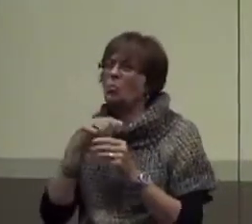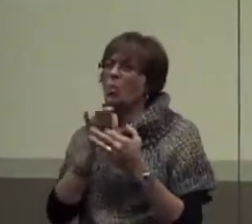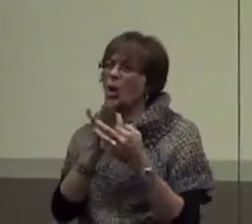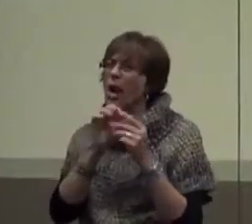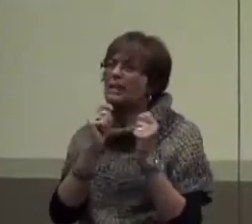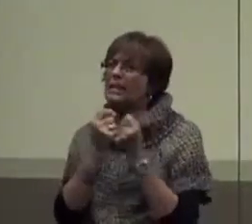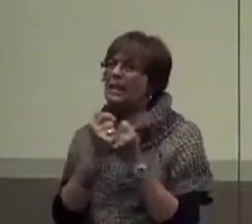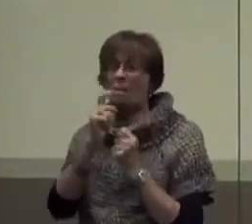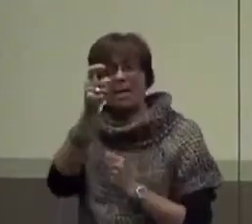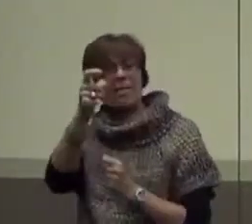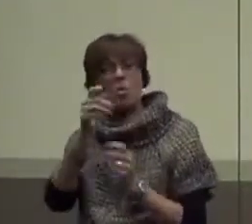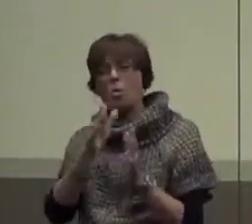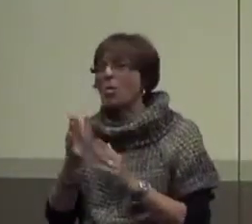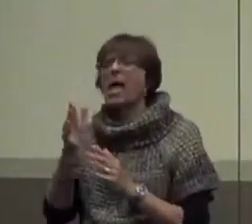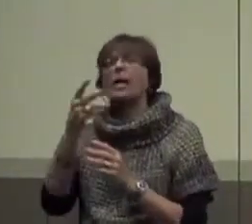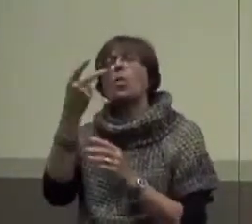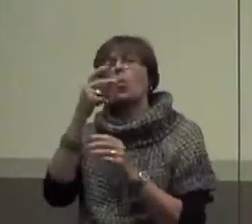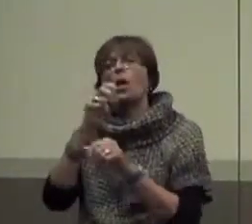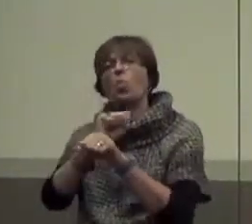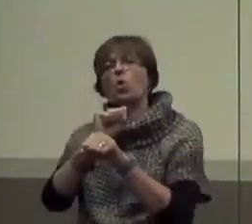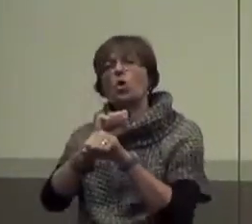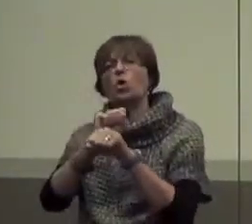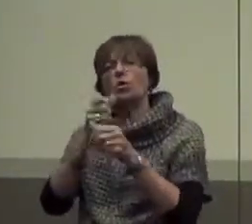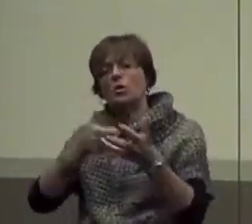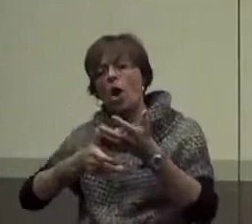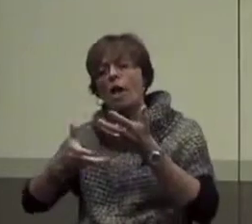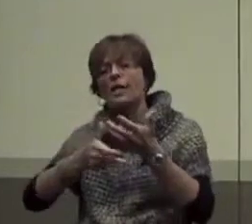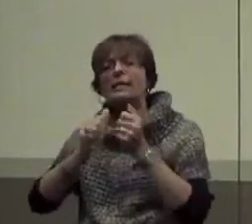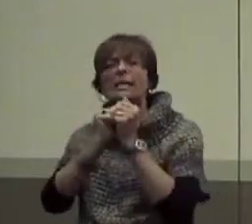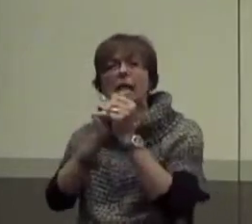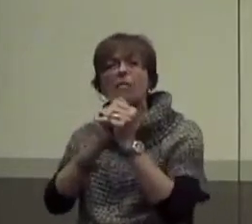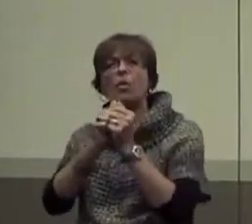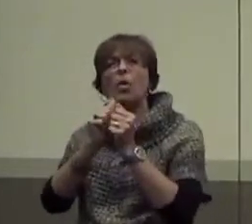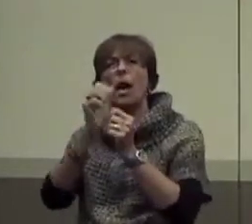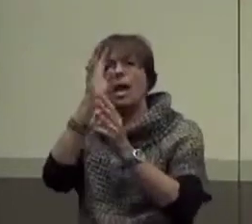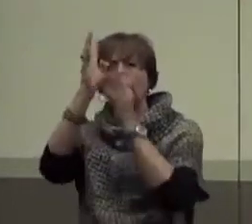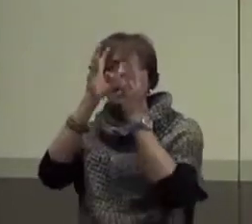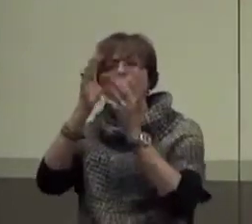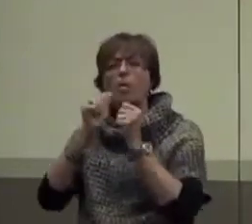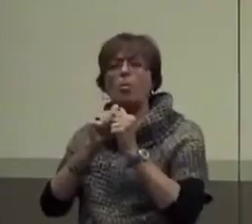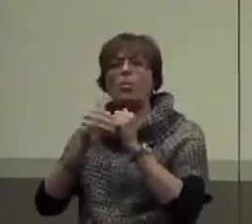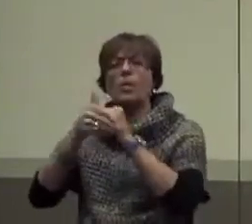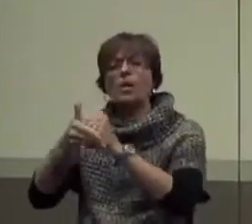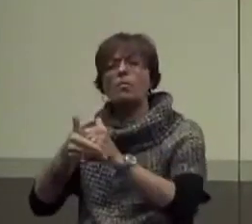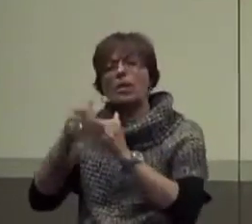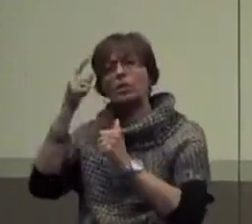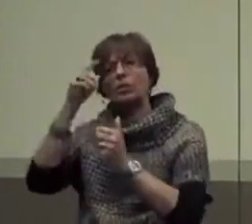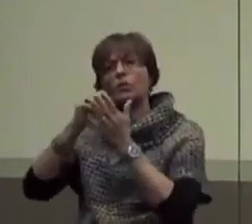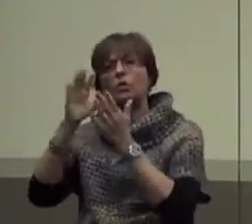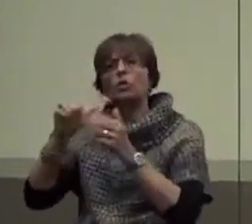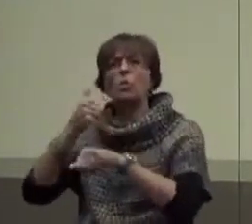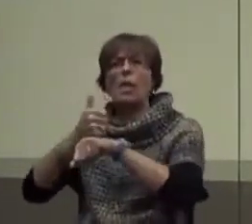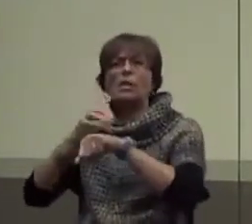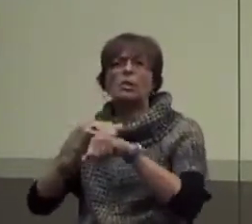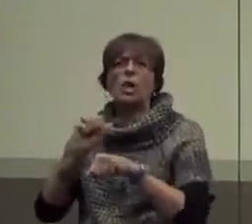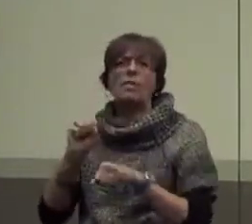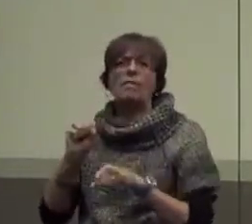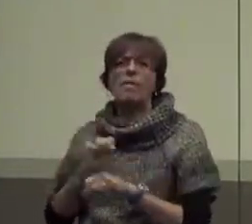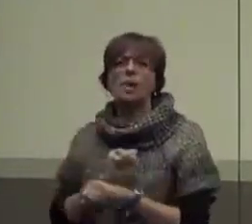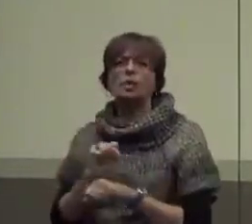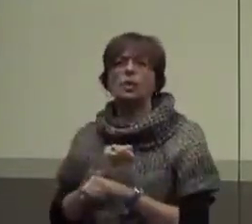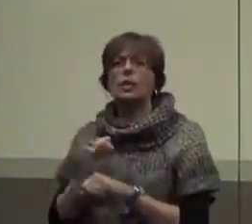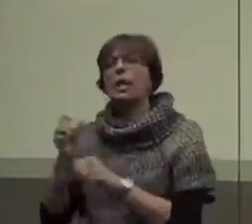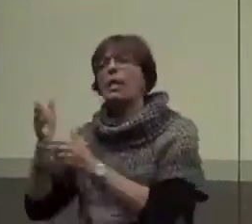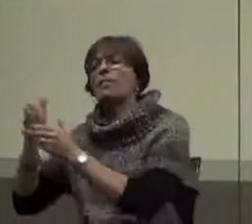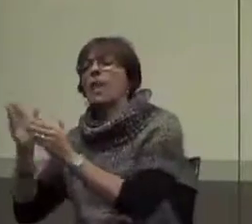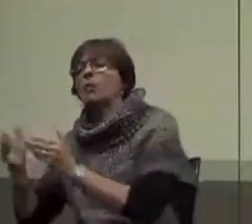to give you the plan. We're going to work on it together, and we're going to come up with interventions for the student based on the function. And so our outcome, we're